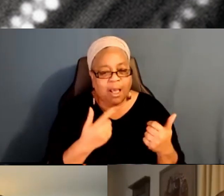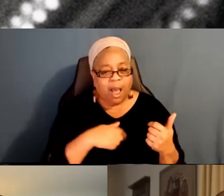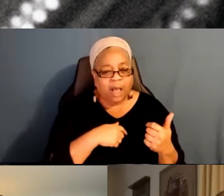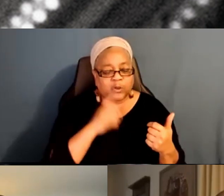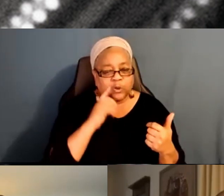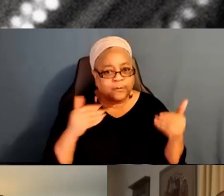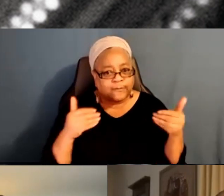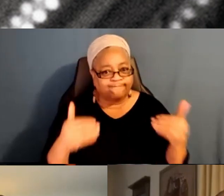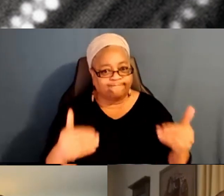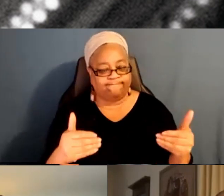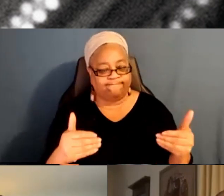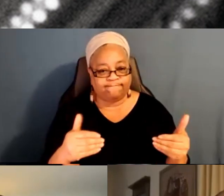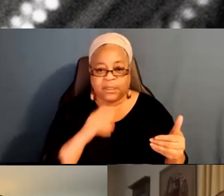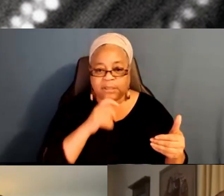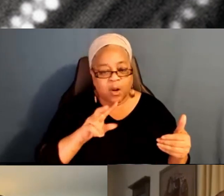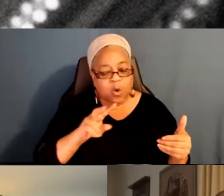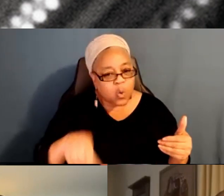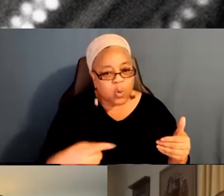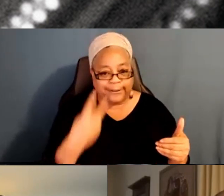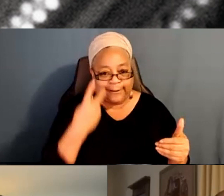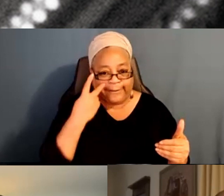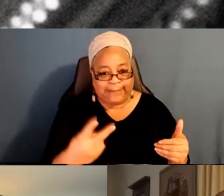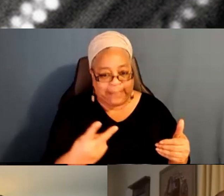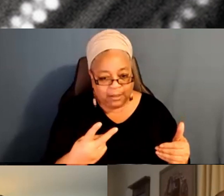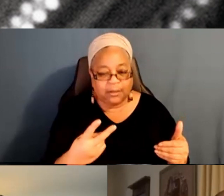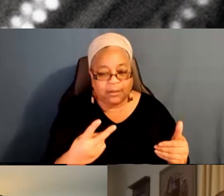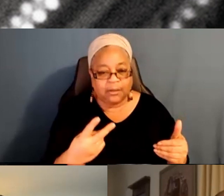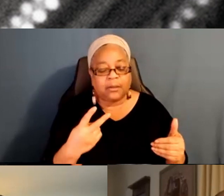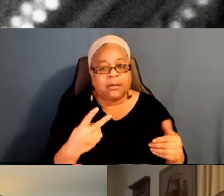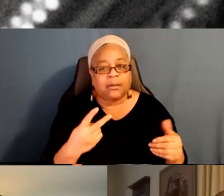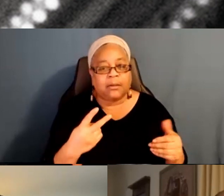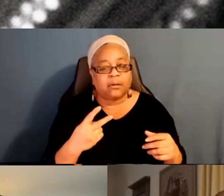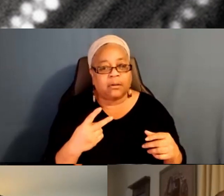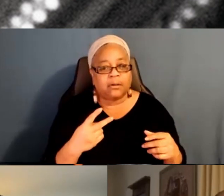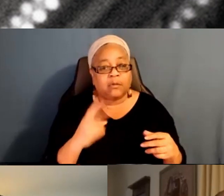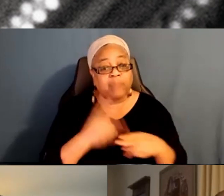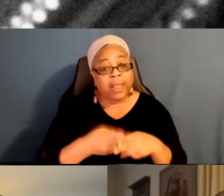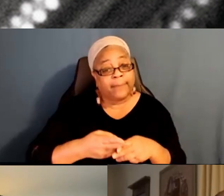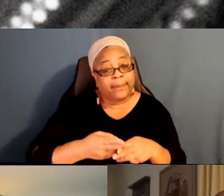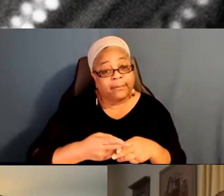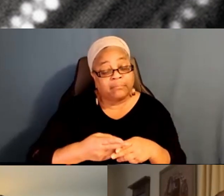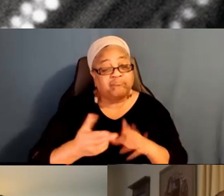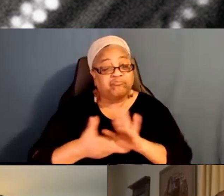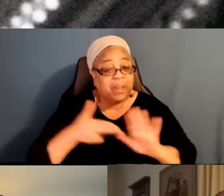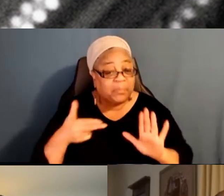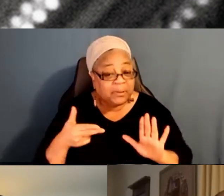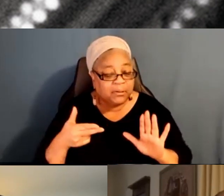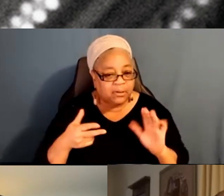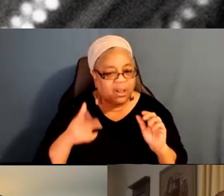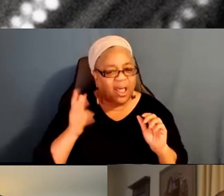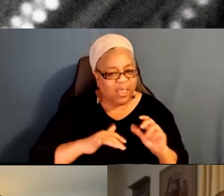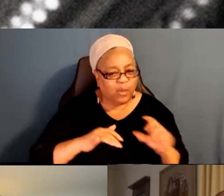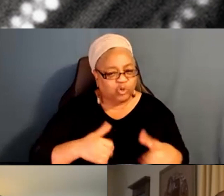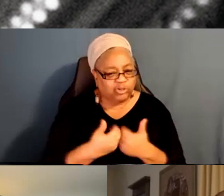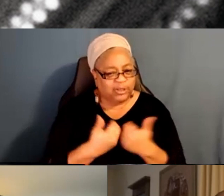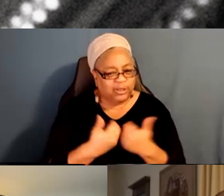simply seeing or to simply, naming. That was the challenge that I was